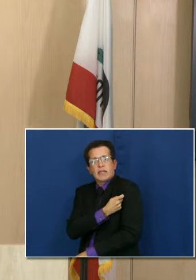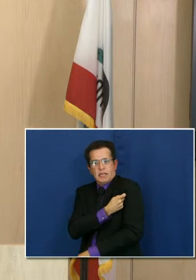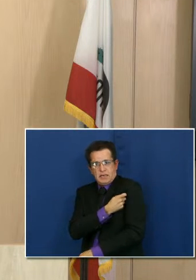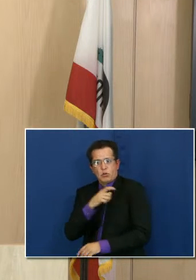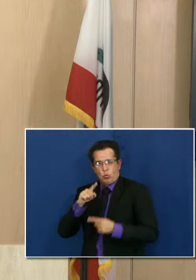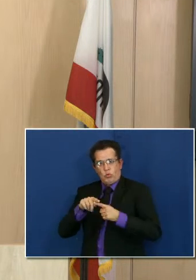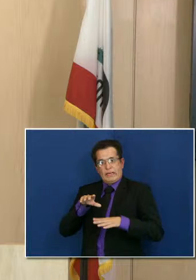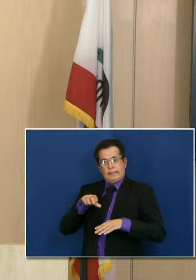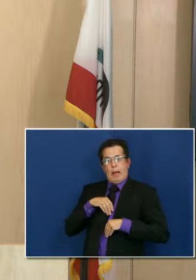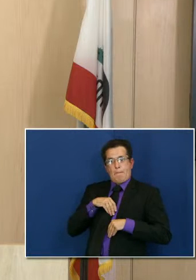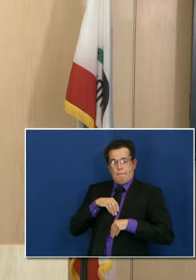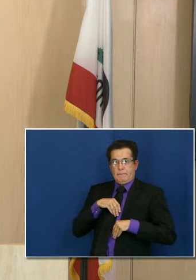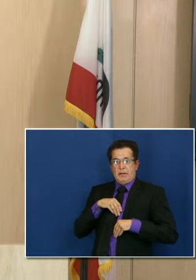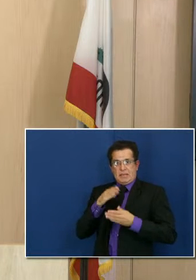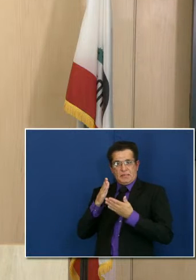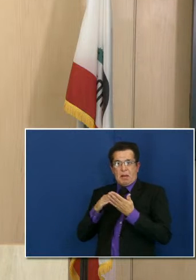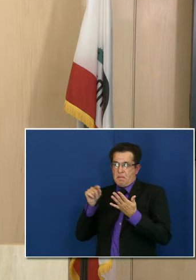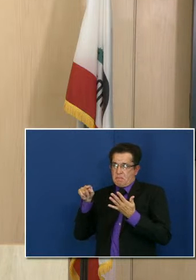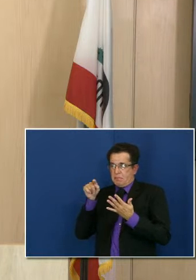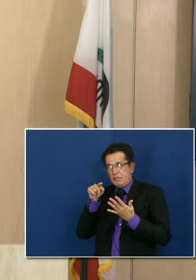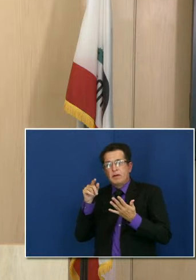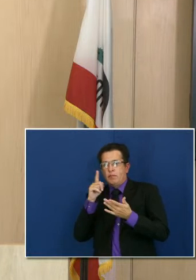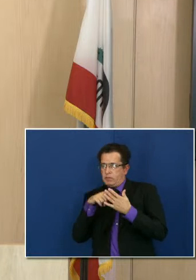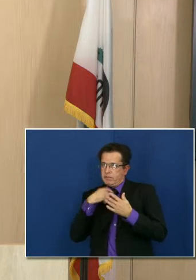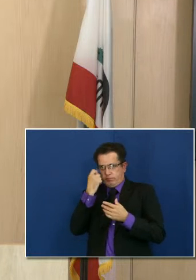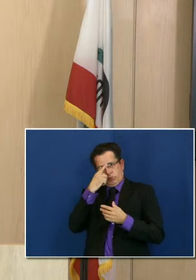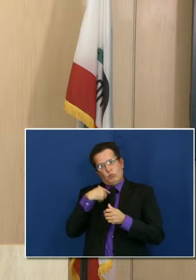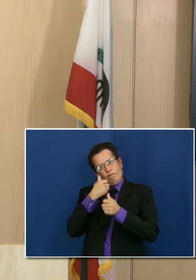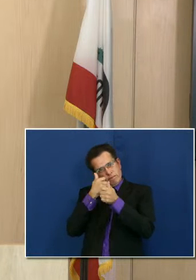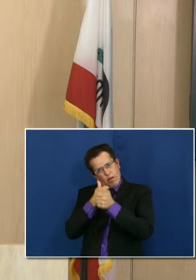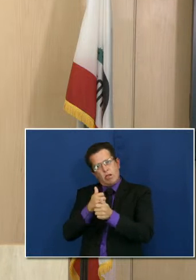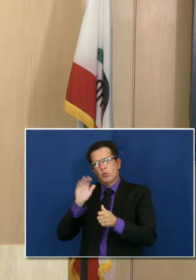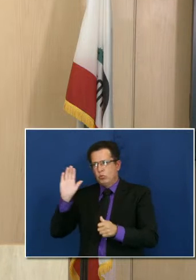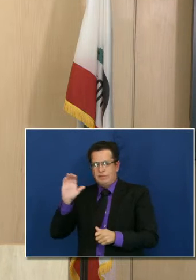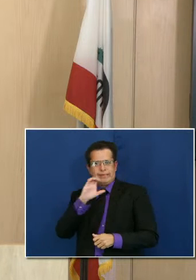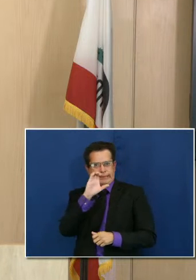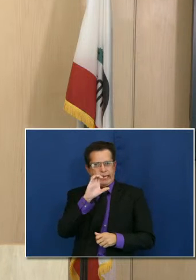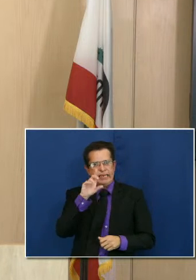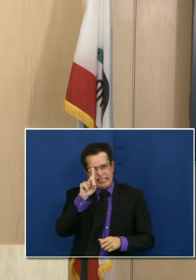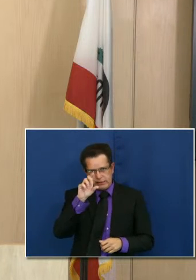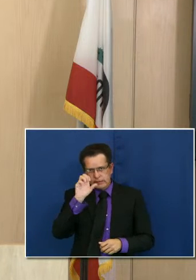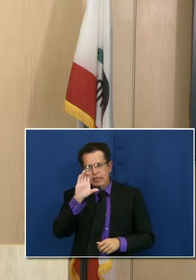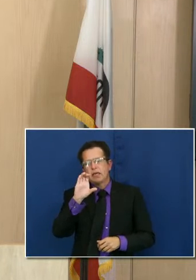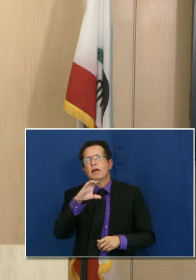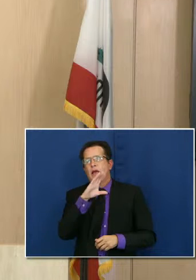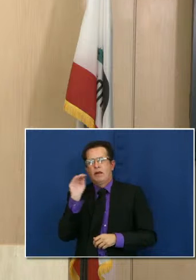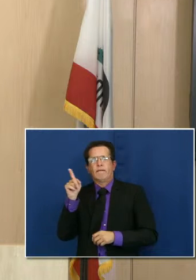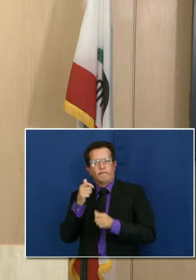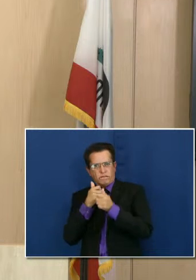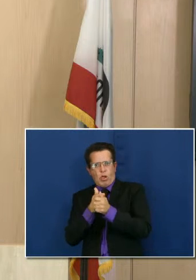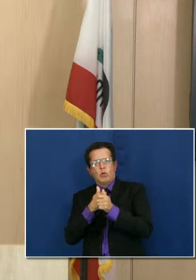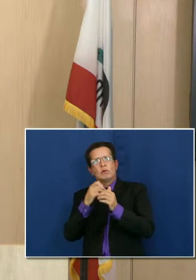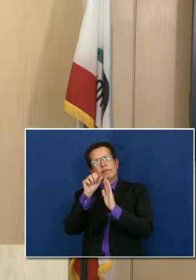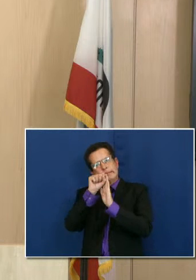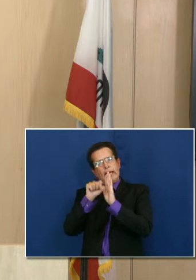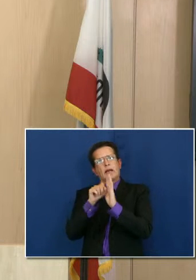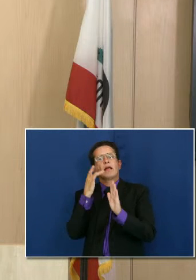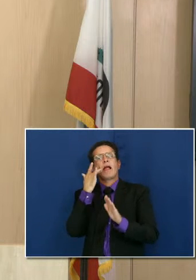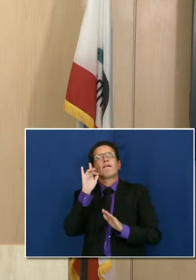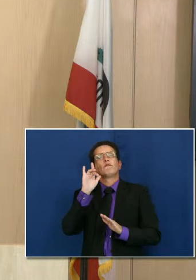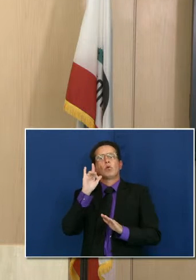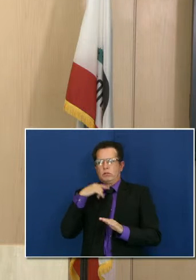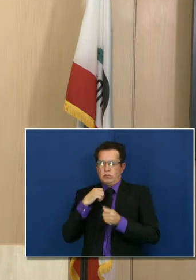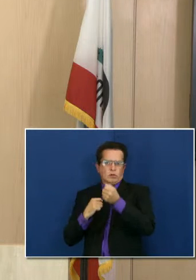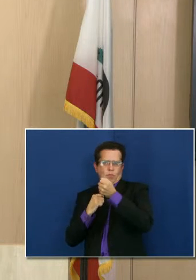have to work, again, collaboratively, following CDC guidance, working under the direction of the state of California, and coordinating and supporting our healthcare